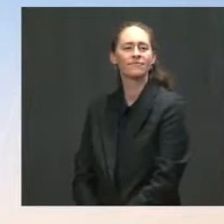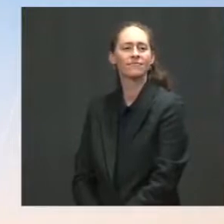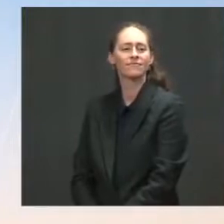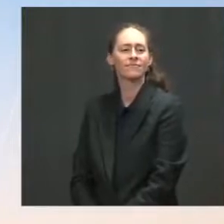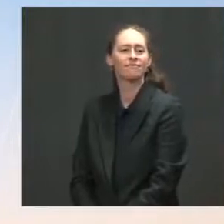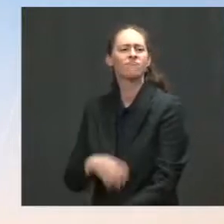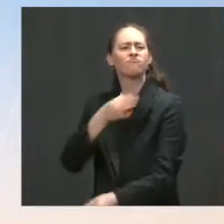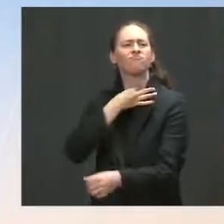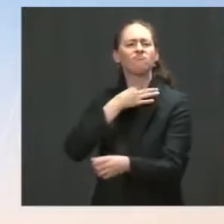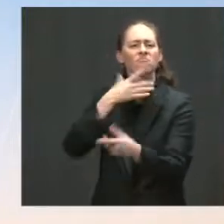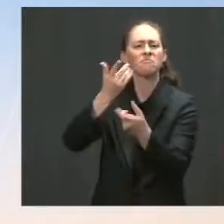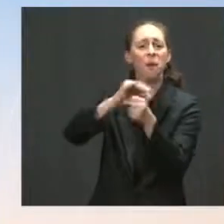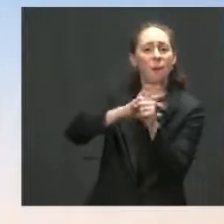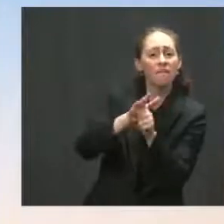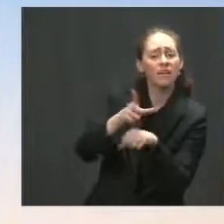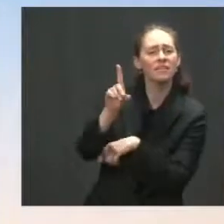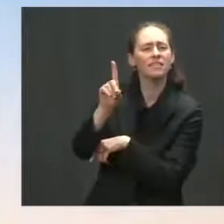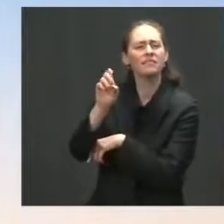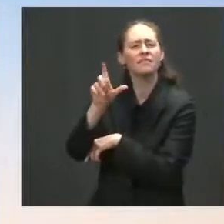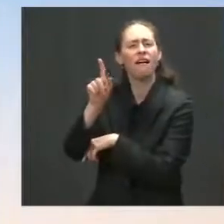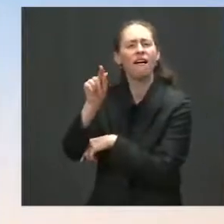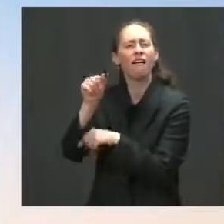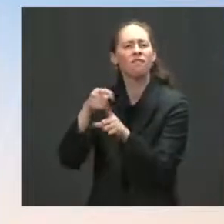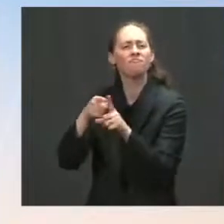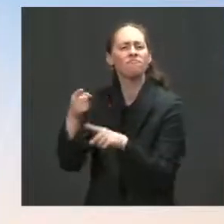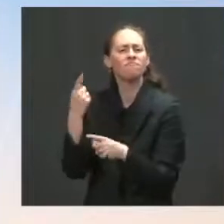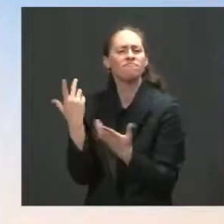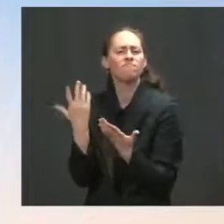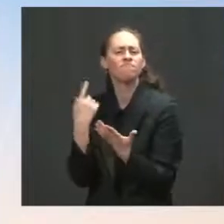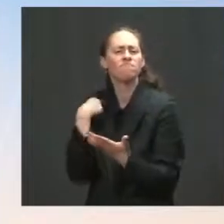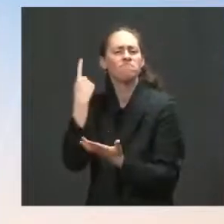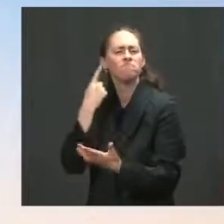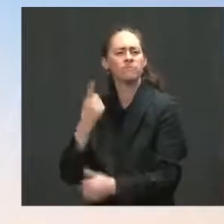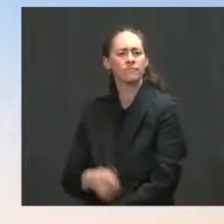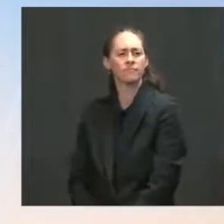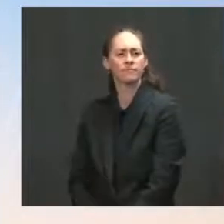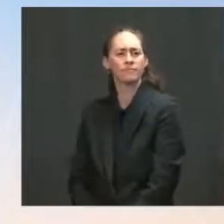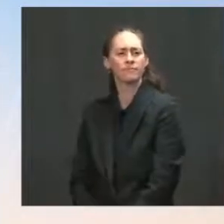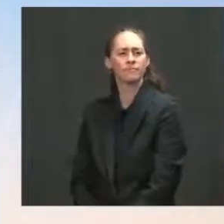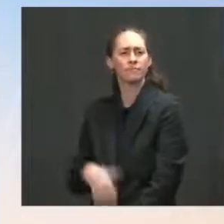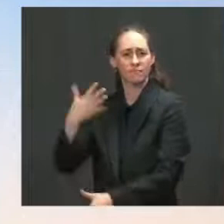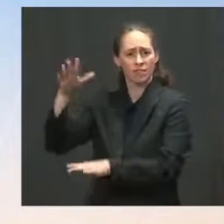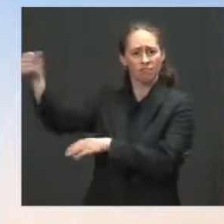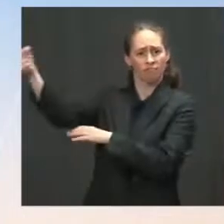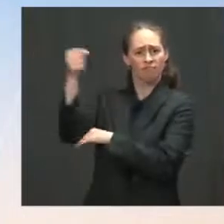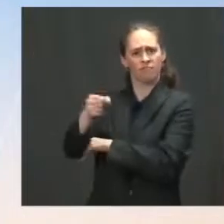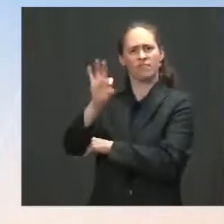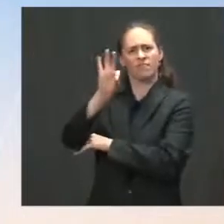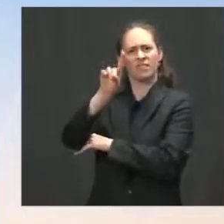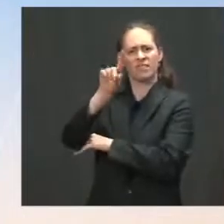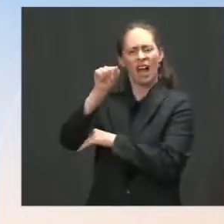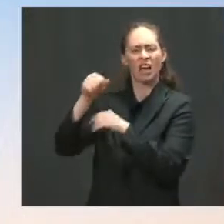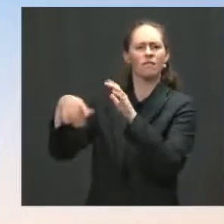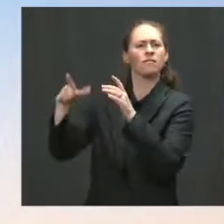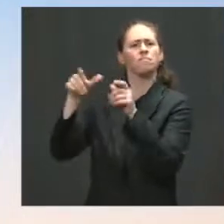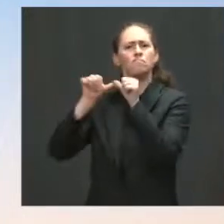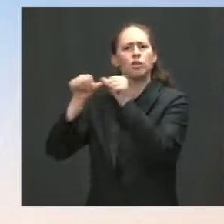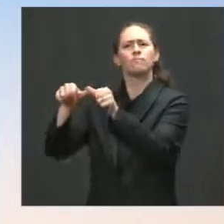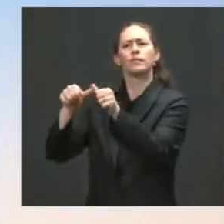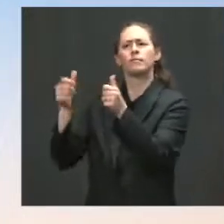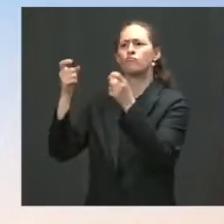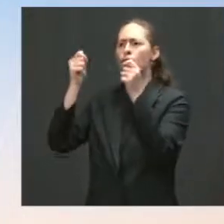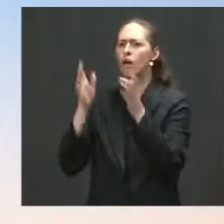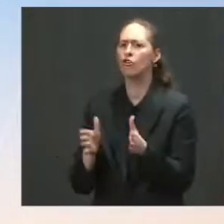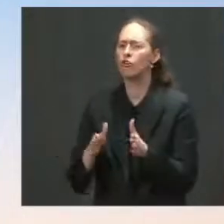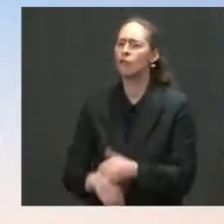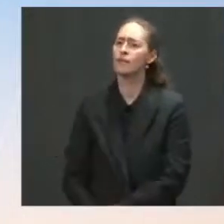what is the status on the permanent pick for an FDA commissioner? I don't have an update for you. Obviously, the president would love to have a permanent